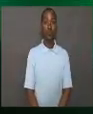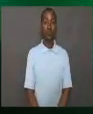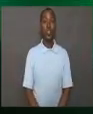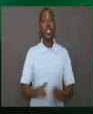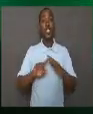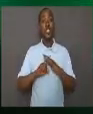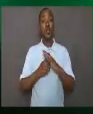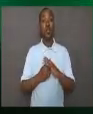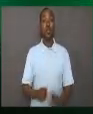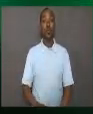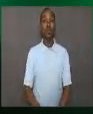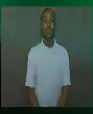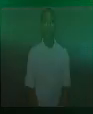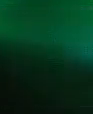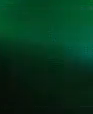Begin.